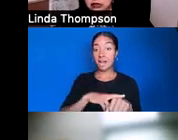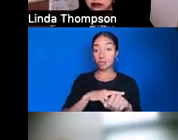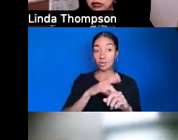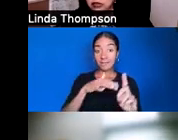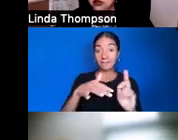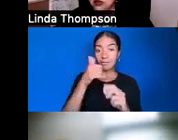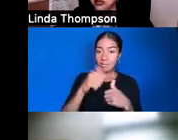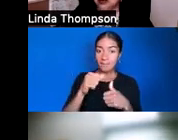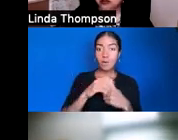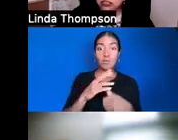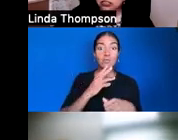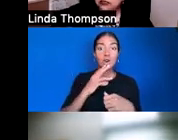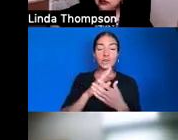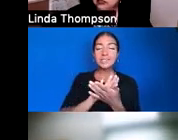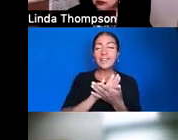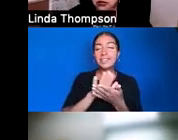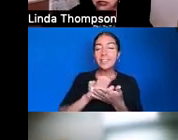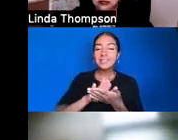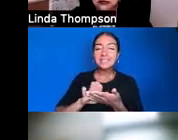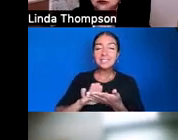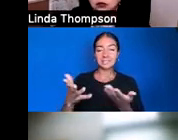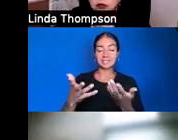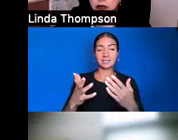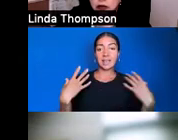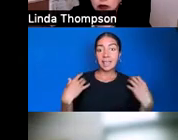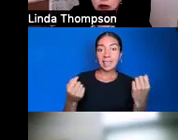and healing, and it refreshes our spirits.